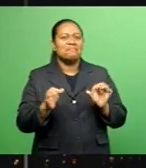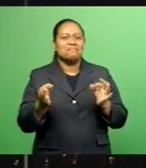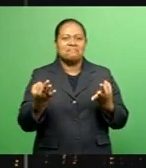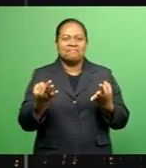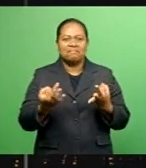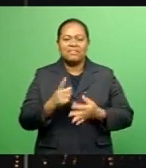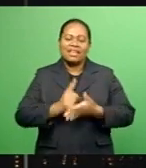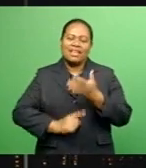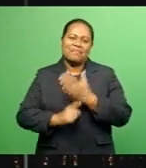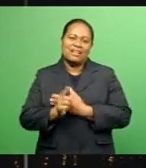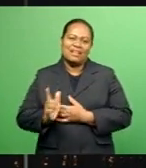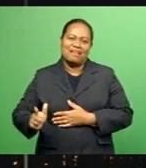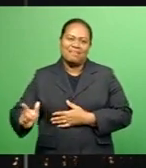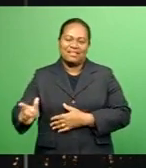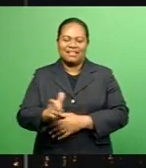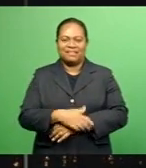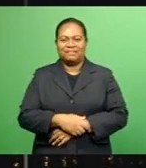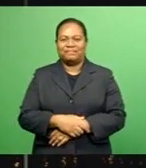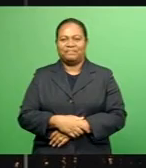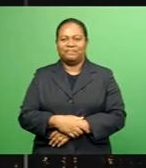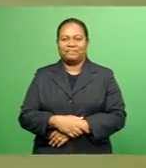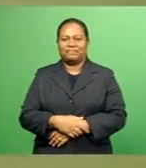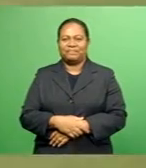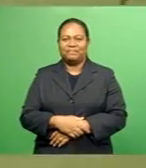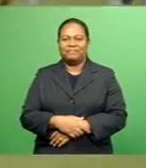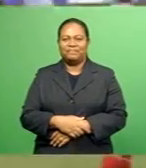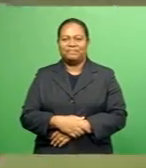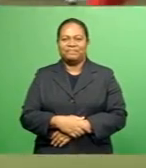in Lambasa. Dalei Matei Rukula reports.